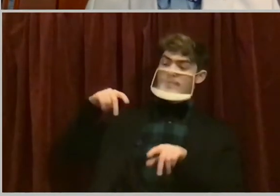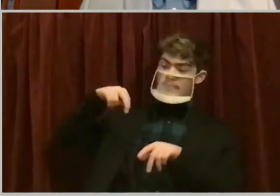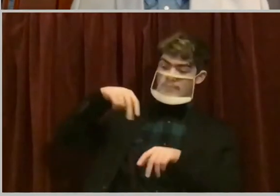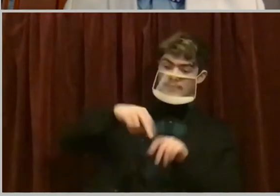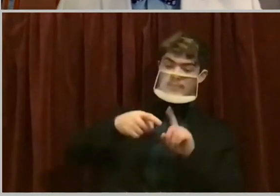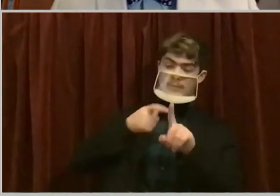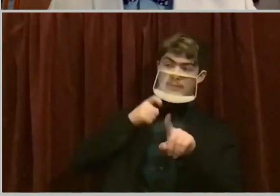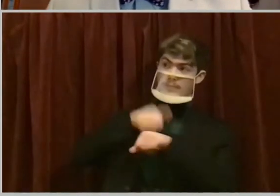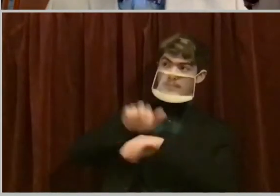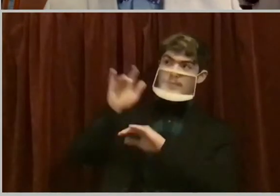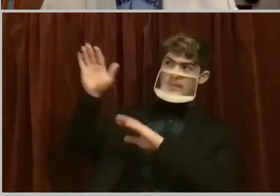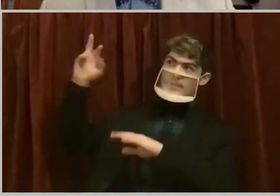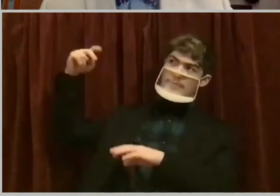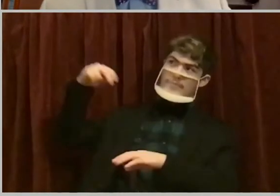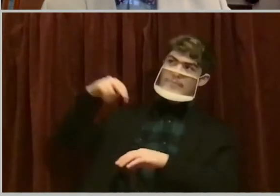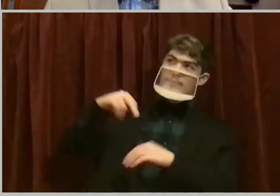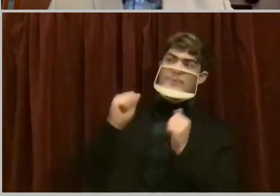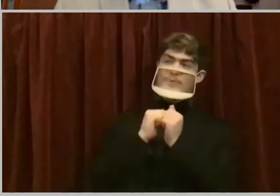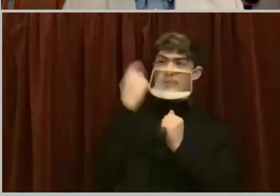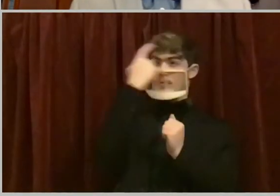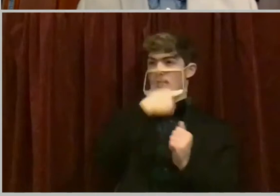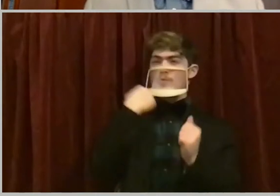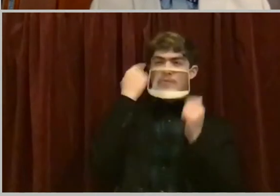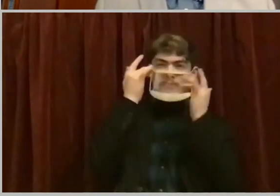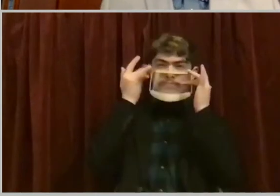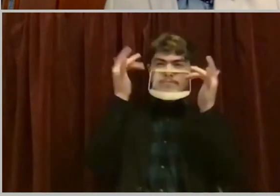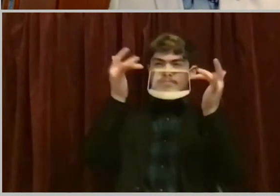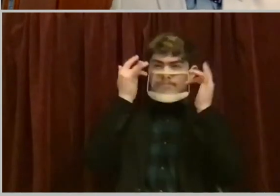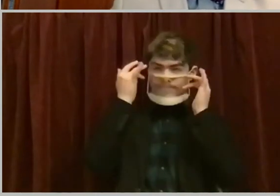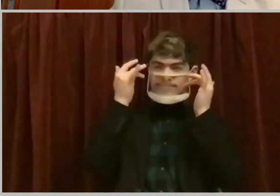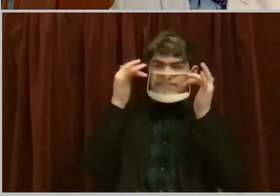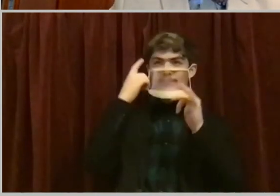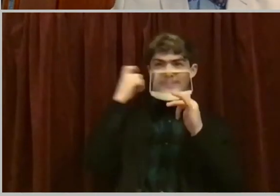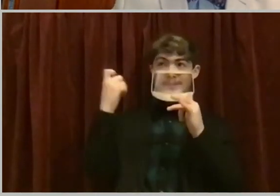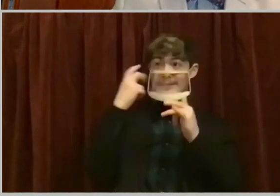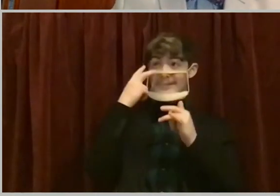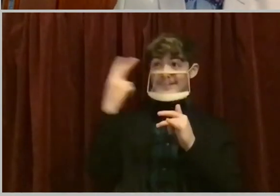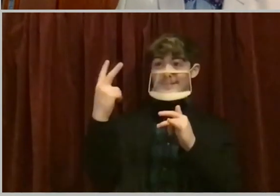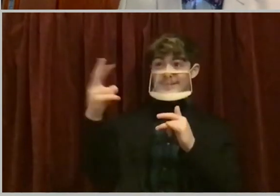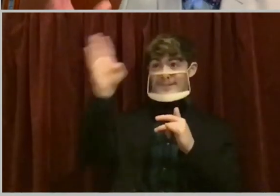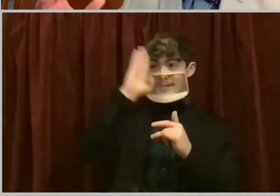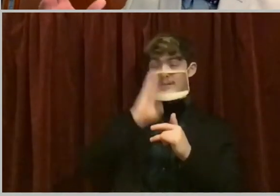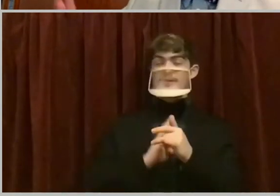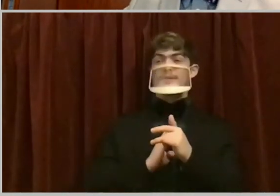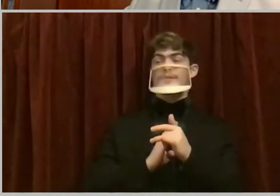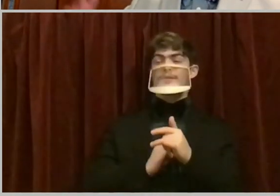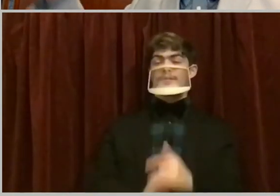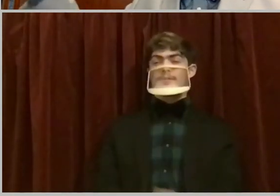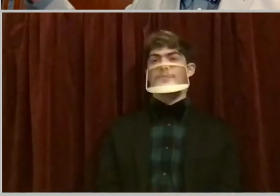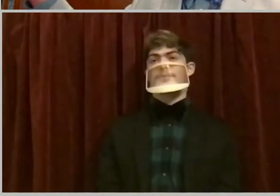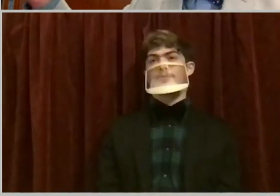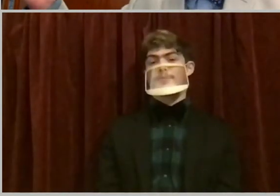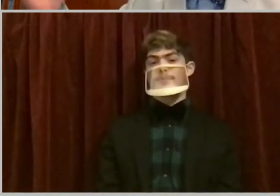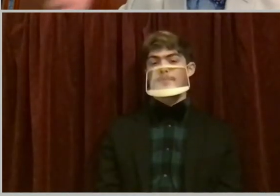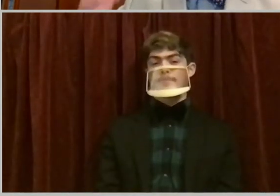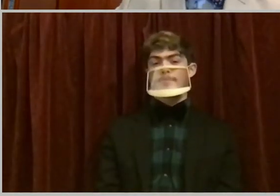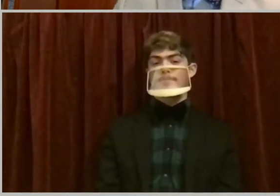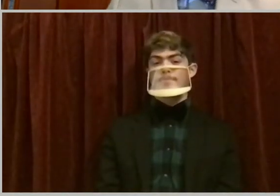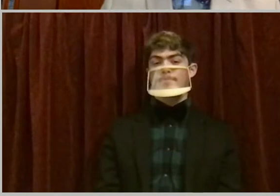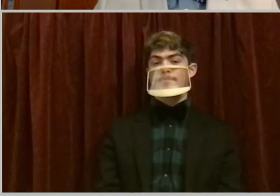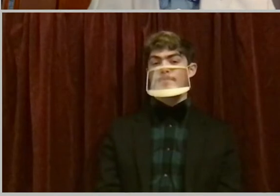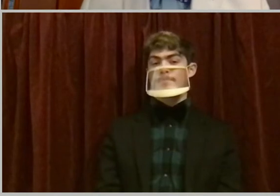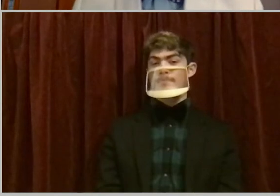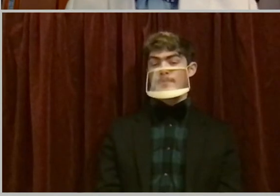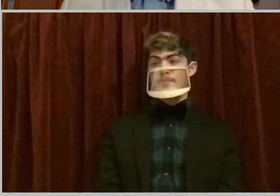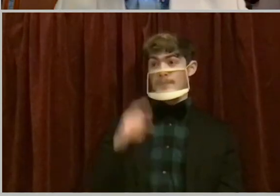successfully mediating a covenant between Yahweh and Israel. His face was radiant, a